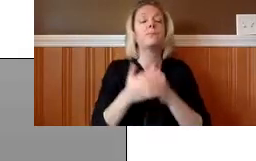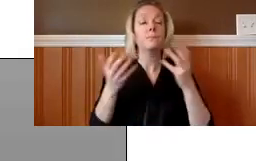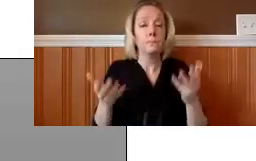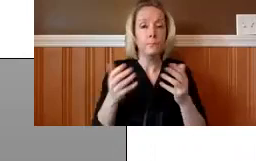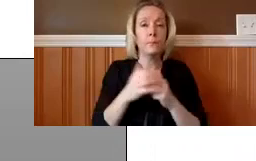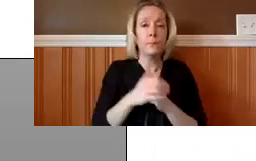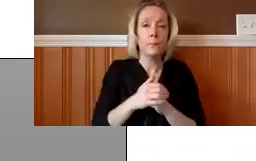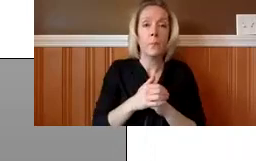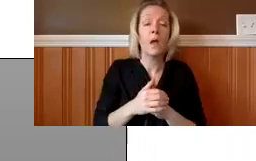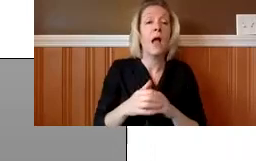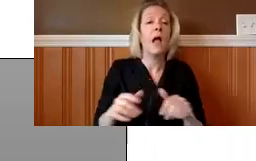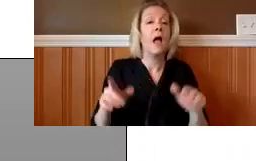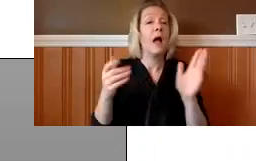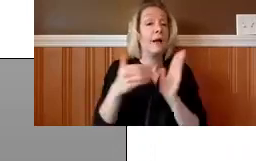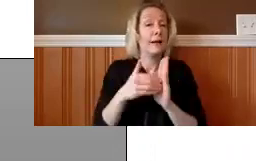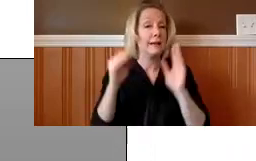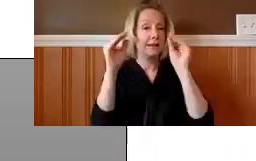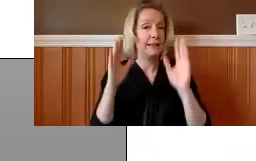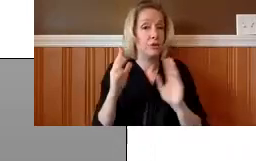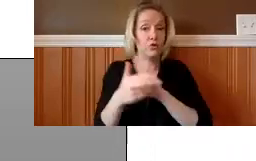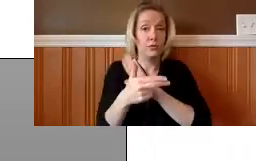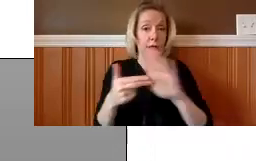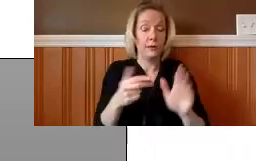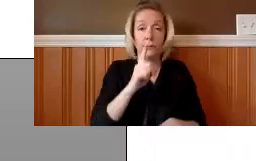we never diagnose a student. We don't have the